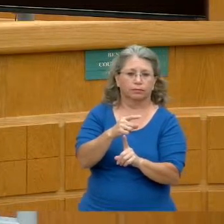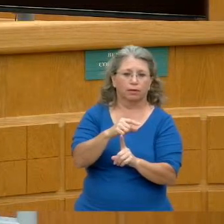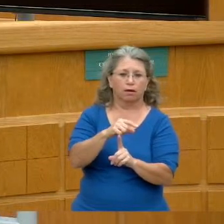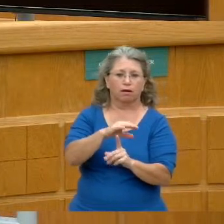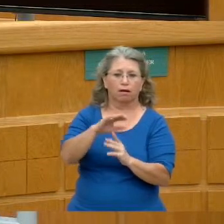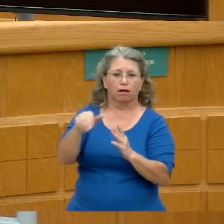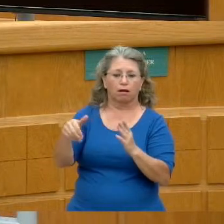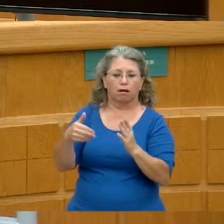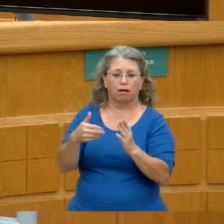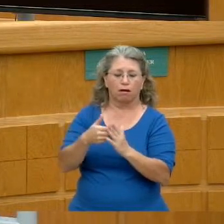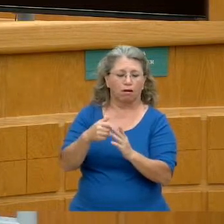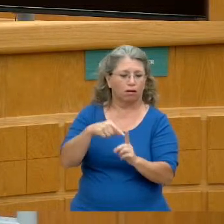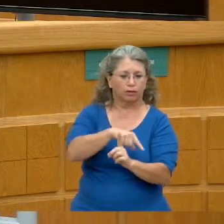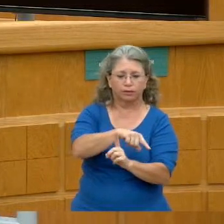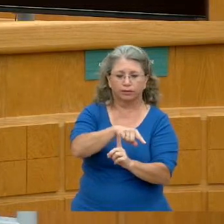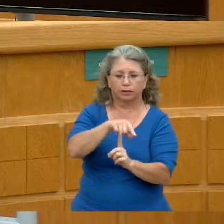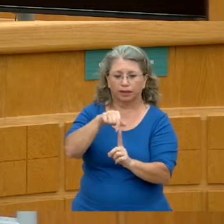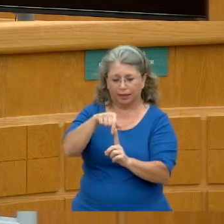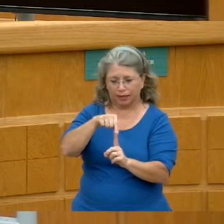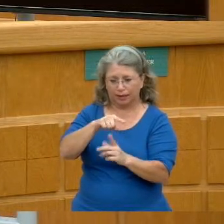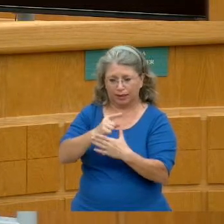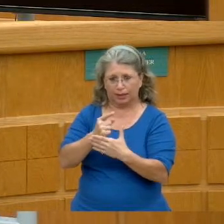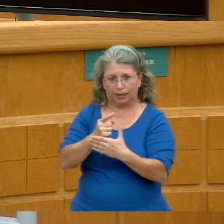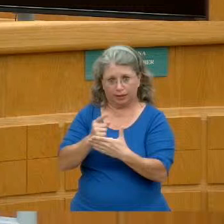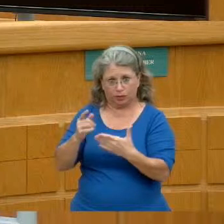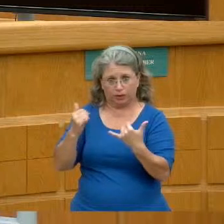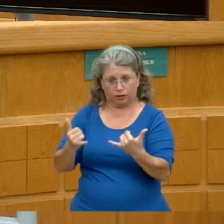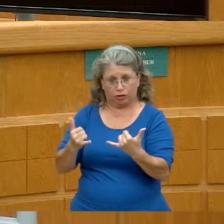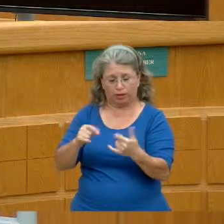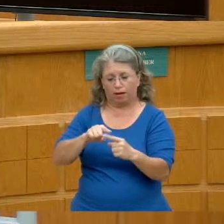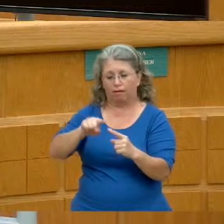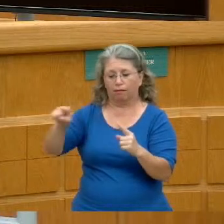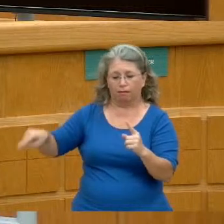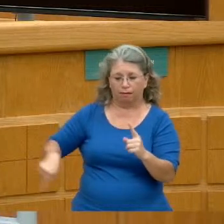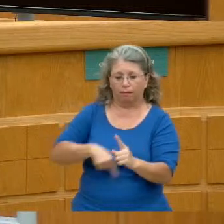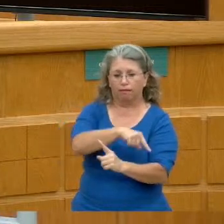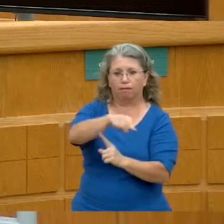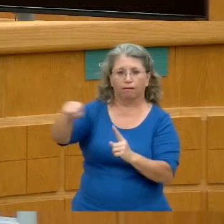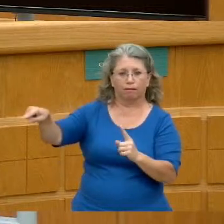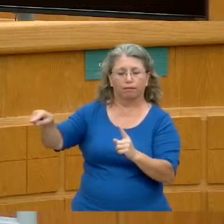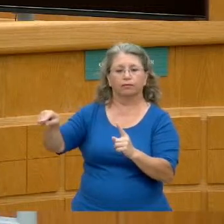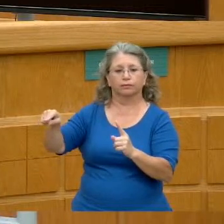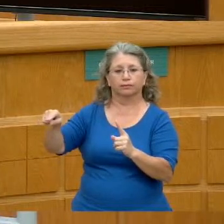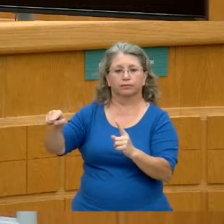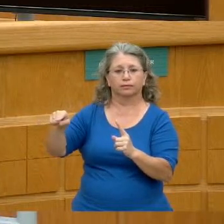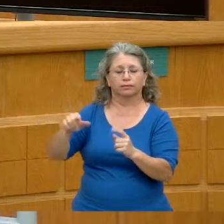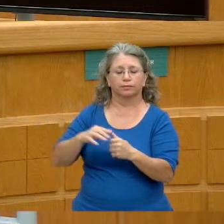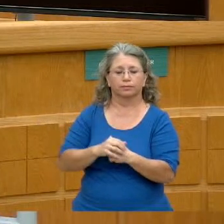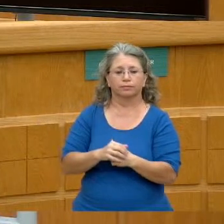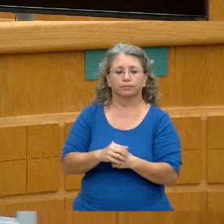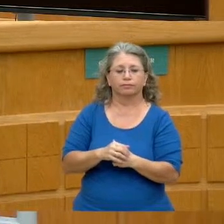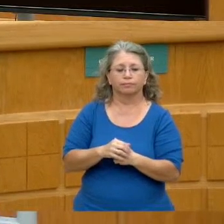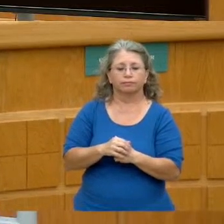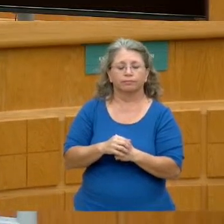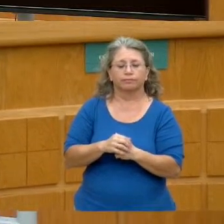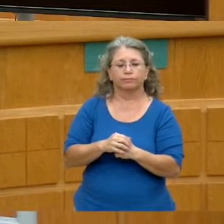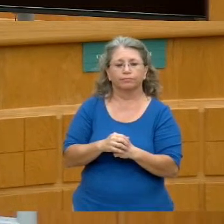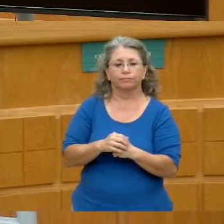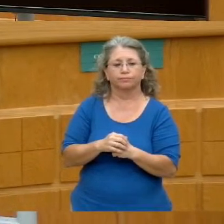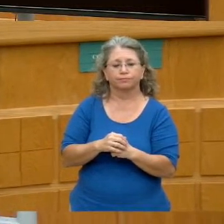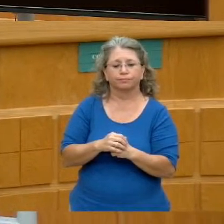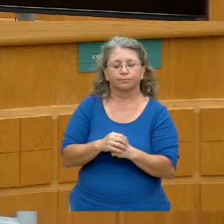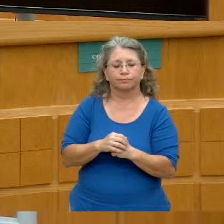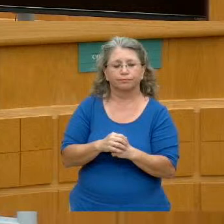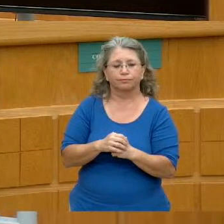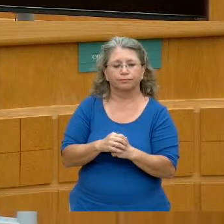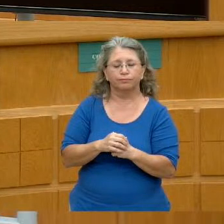week through Friday, and then Saturday, the curfew will be removed. Now, vehicular restrictions